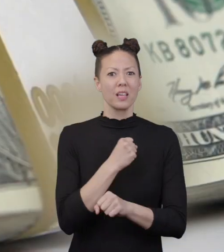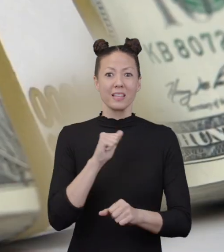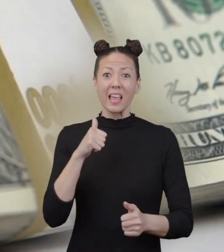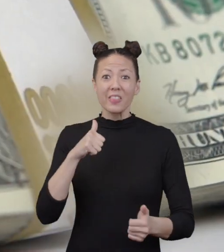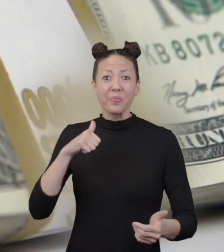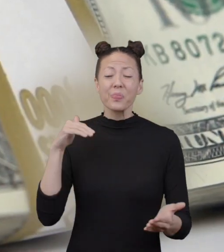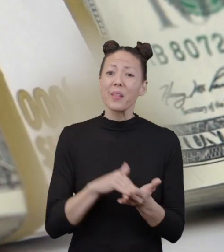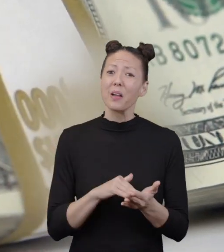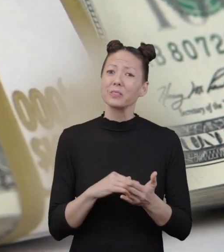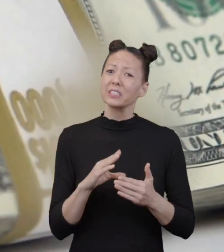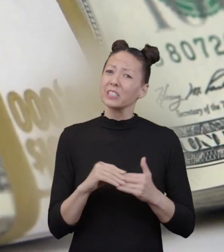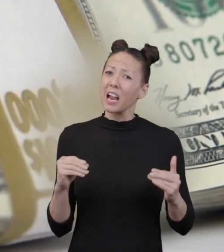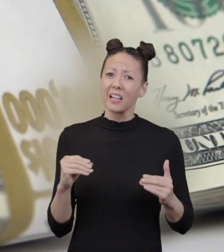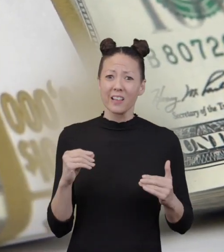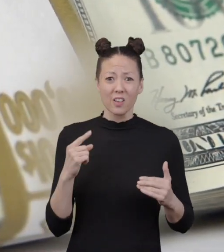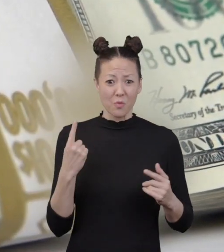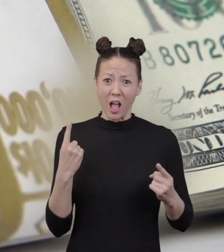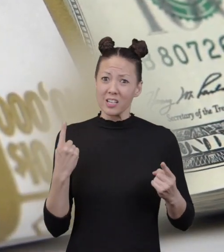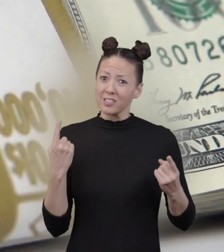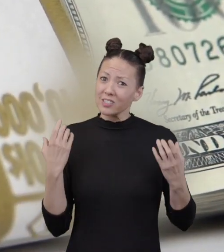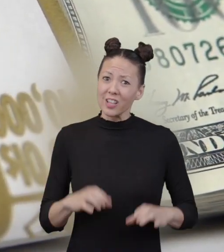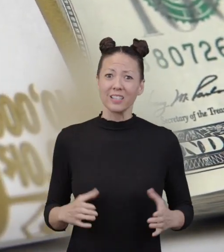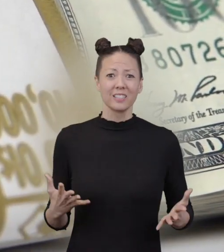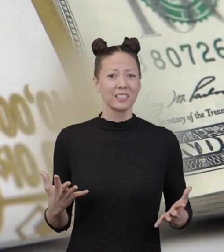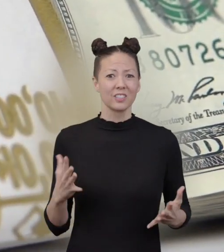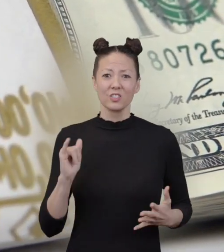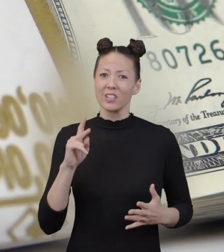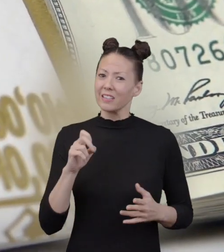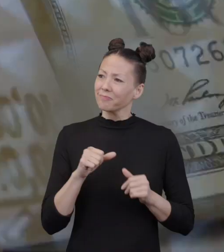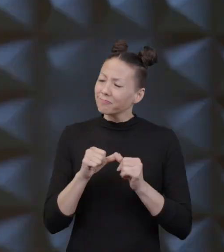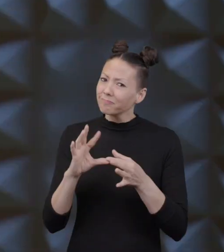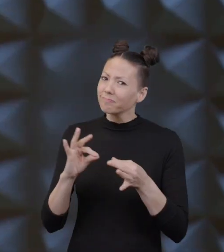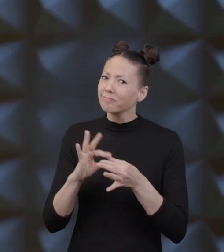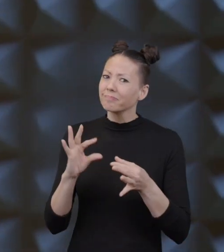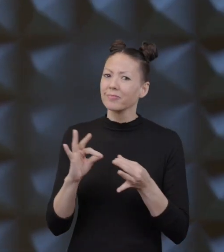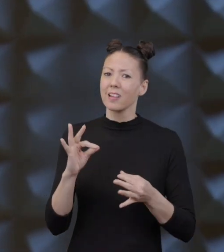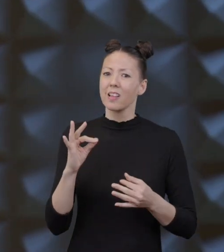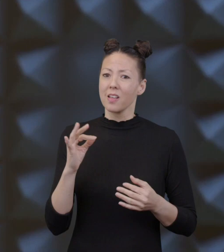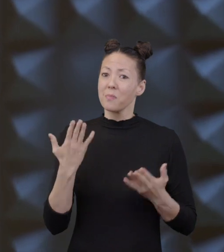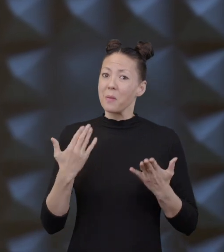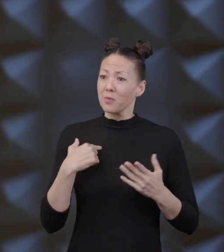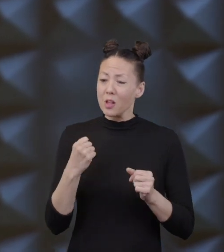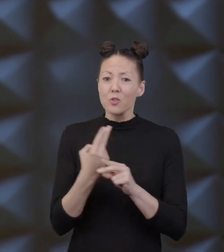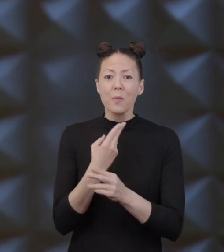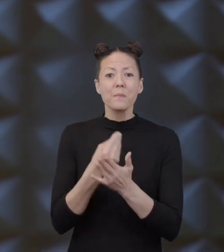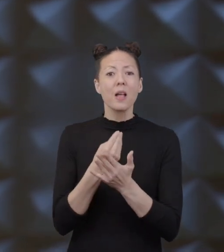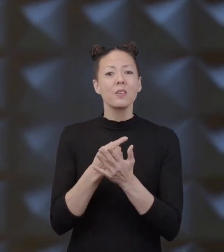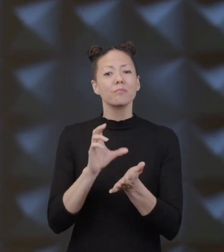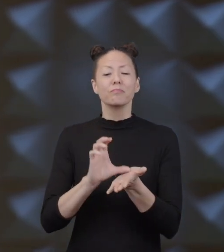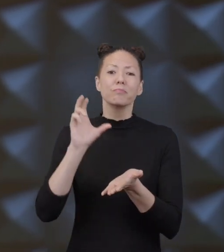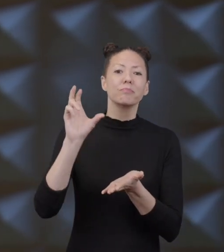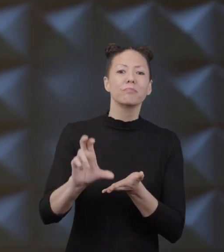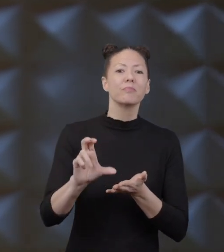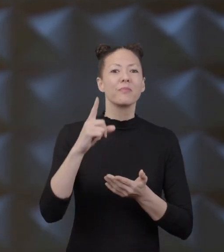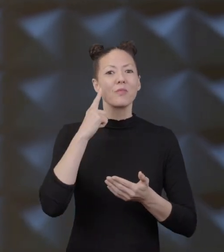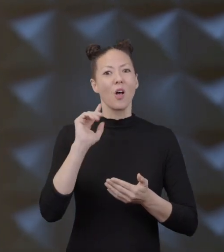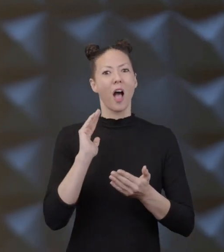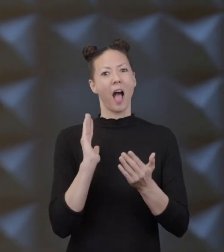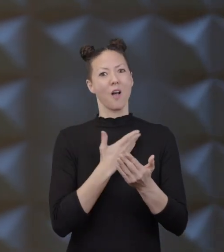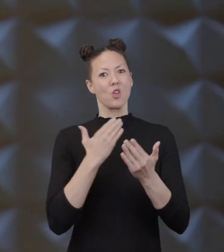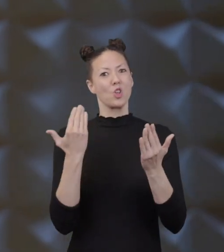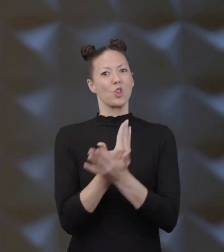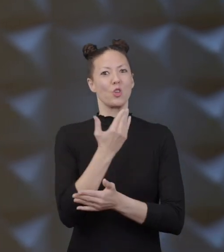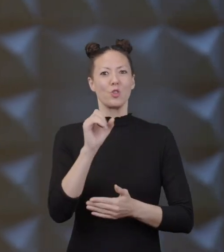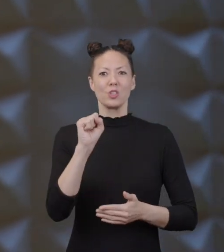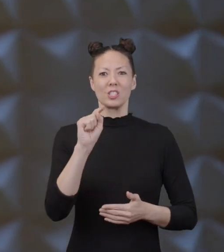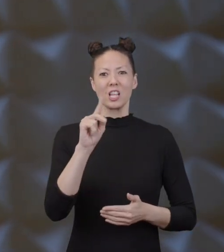win $10,000. Jake continued, "And we could use that money as a down payment for our very own